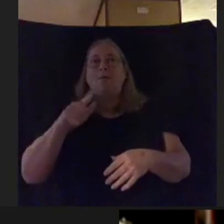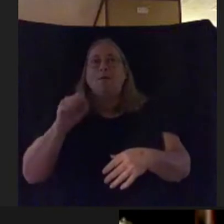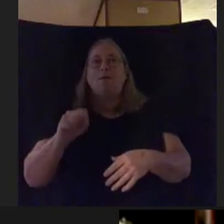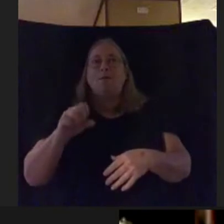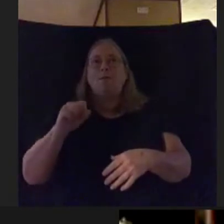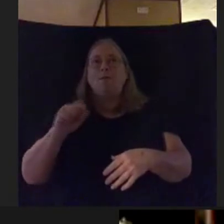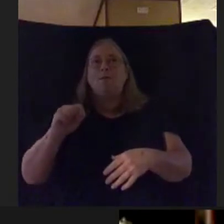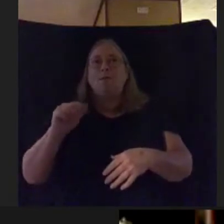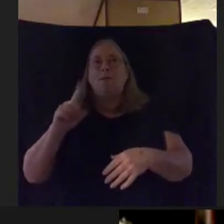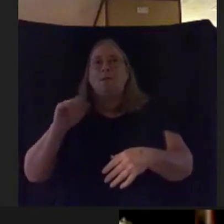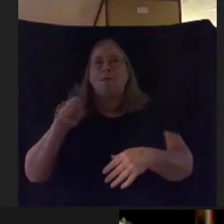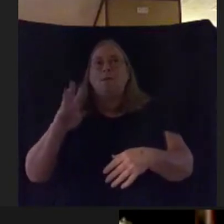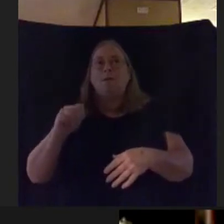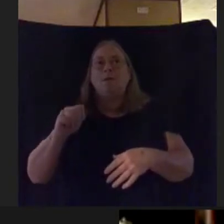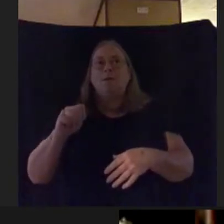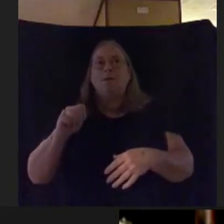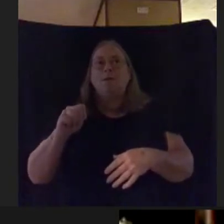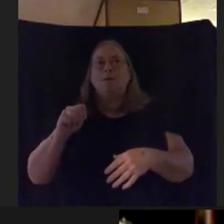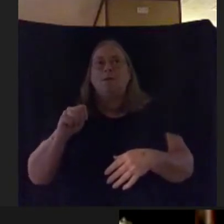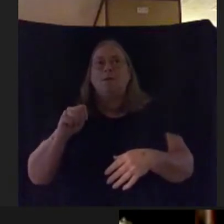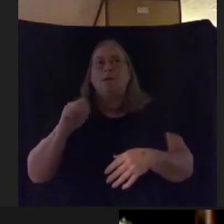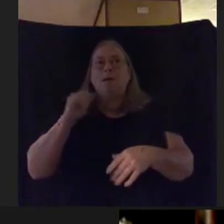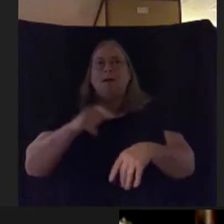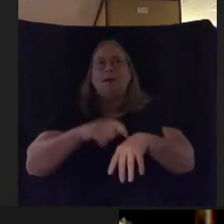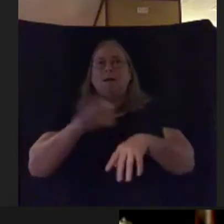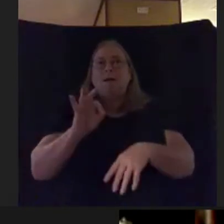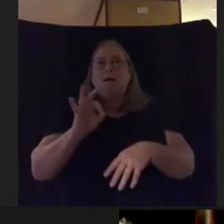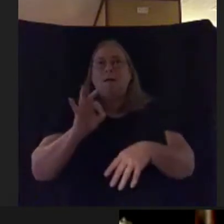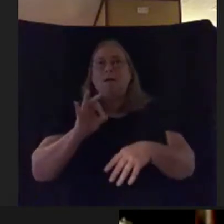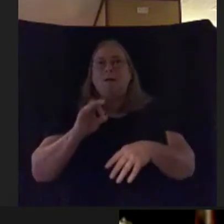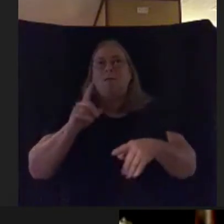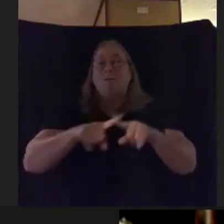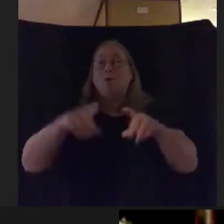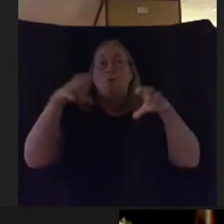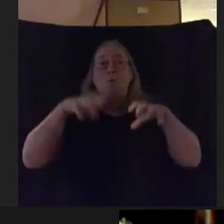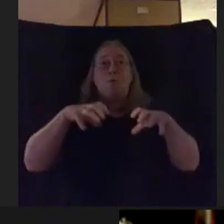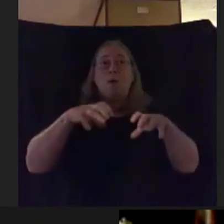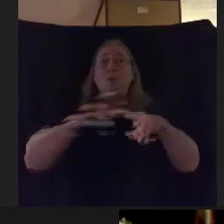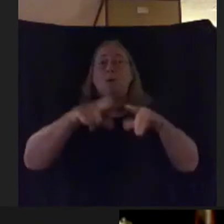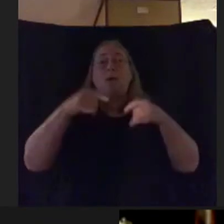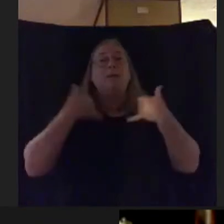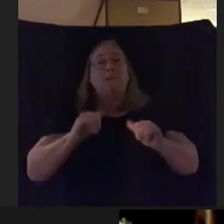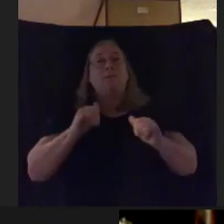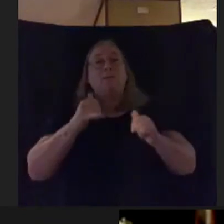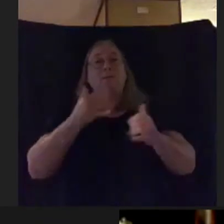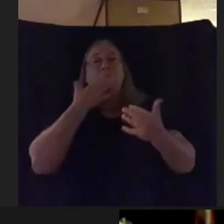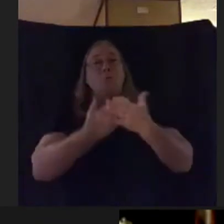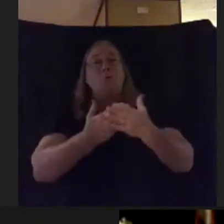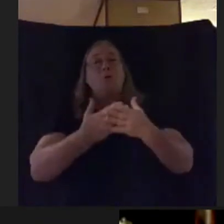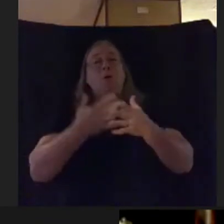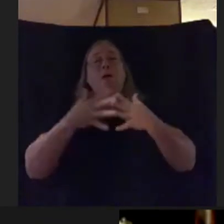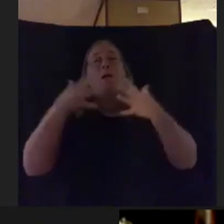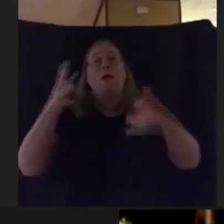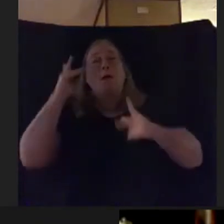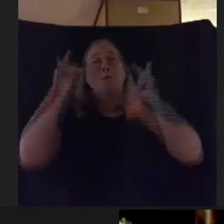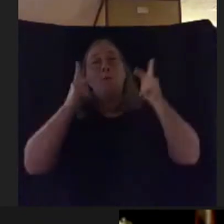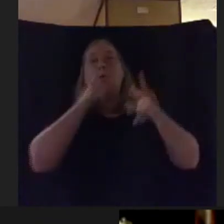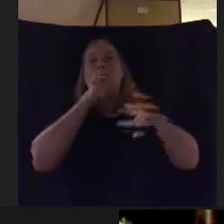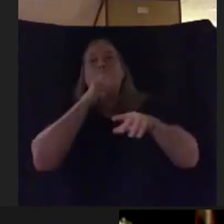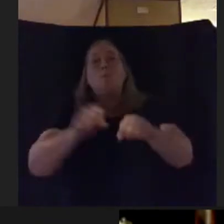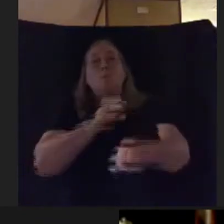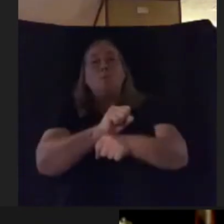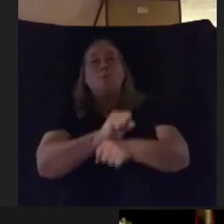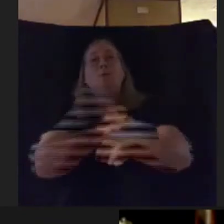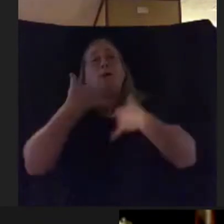o'clock. Even besides the rain, it was welcome to see a lot of Mississippians who had appointments coming in to get